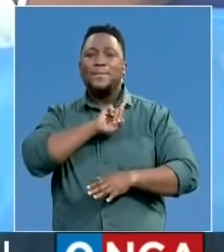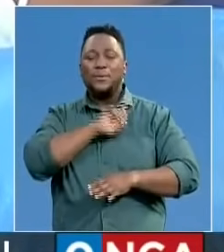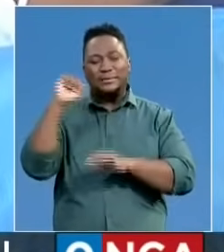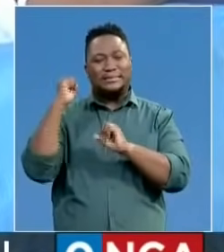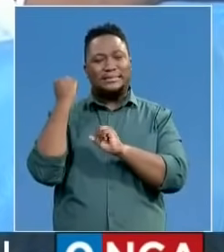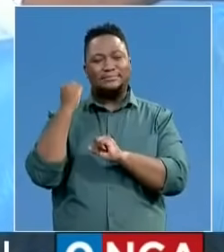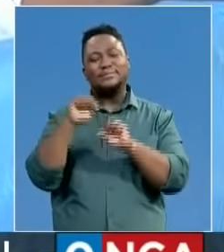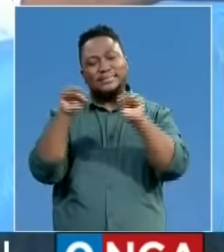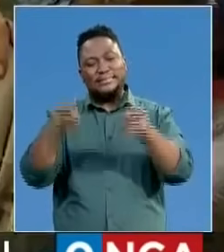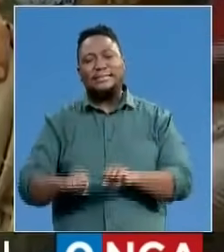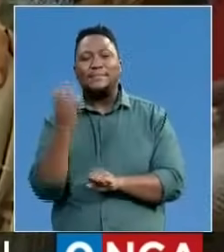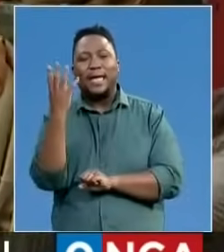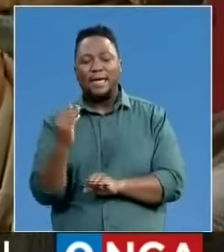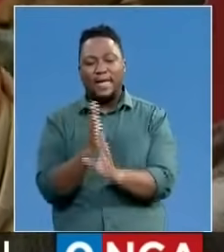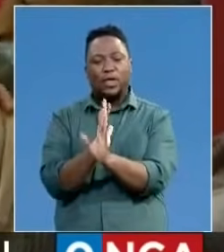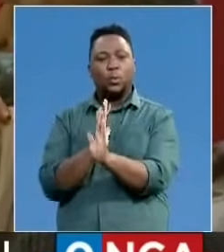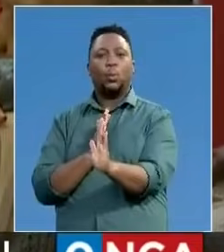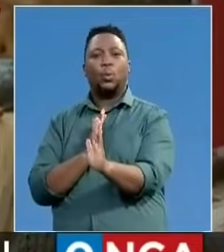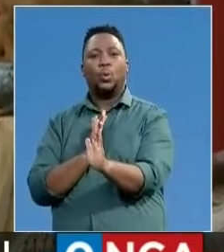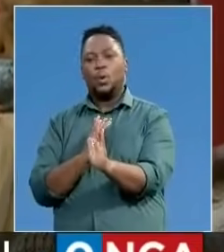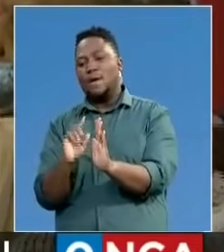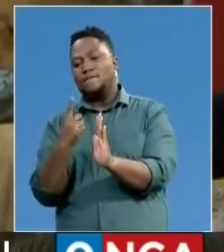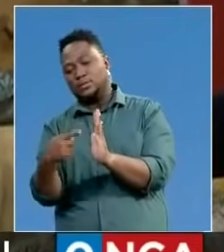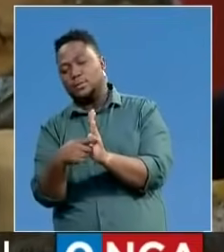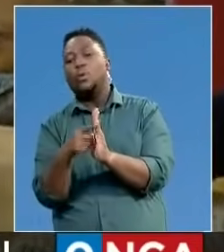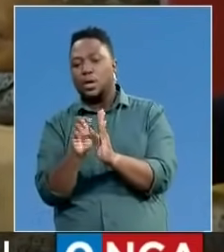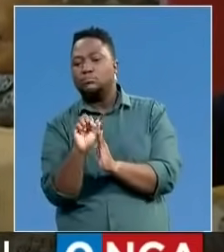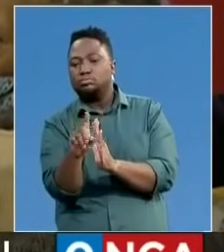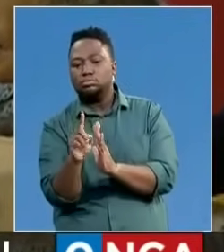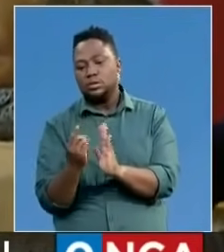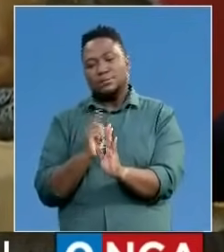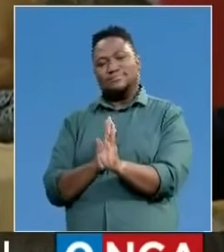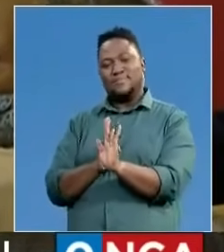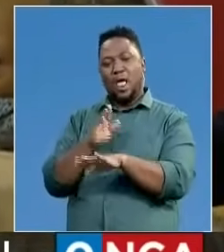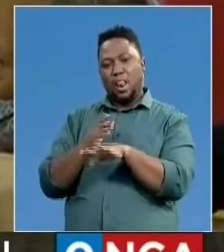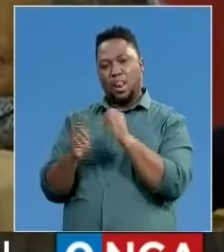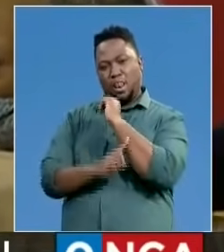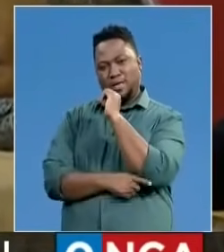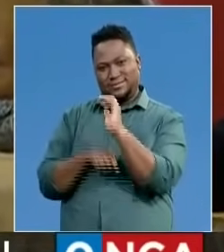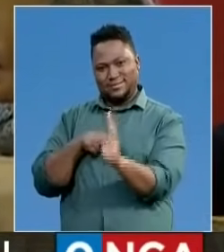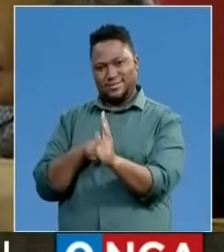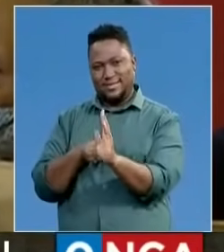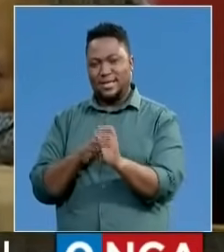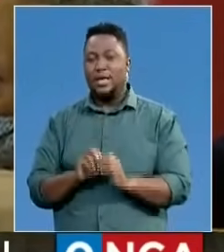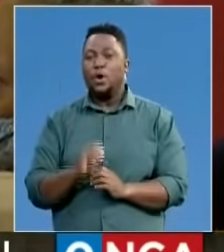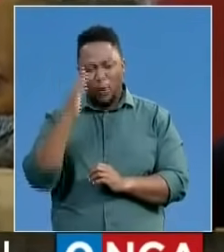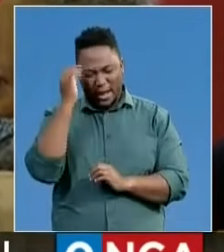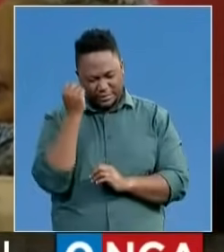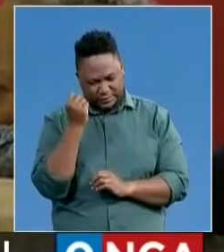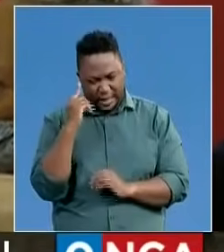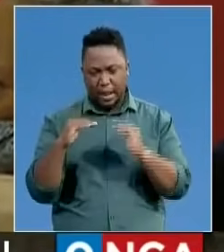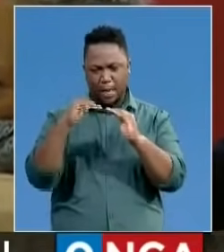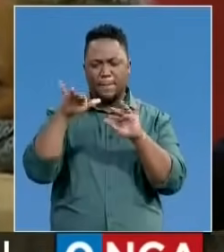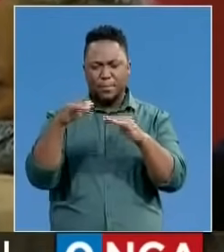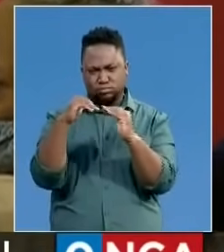first registered after the 16th of April. What we're also doing is, because we know there's an equity issue, we will